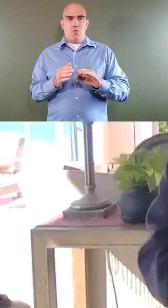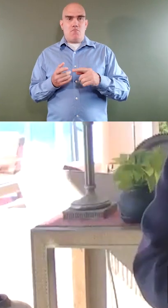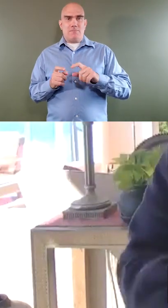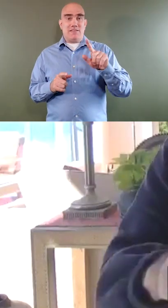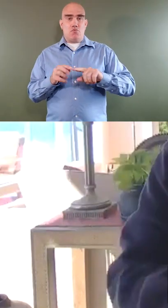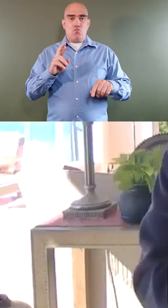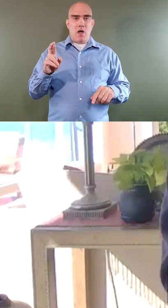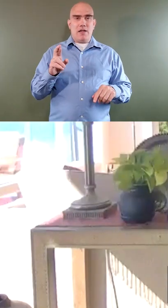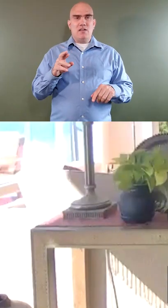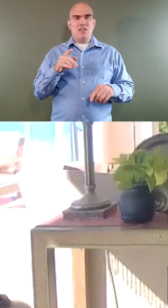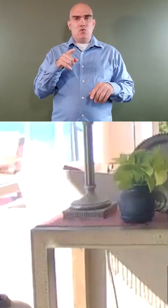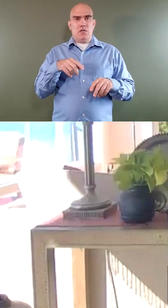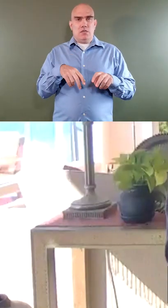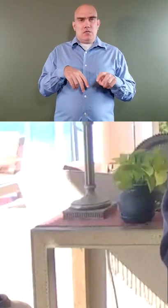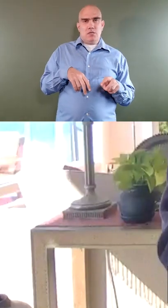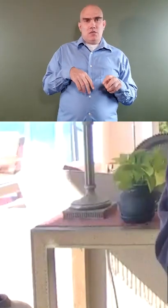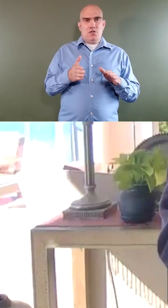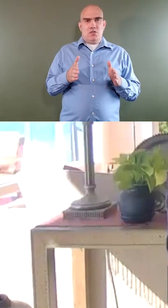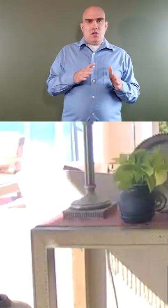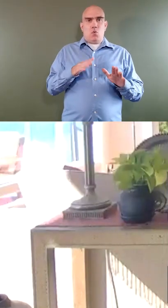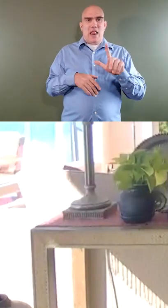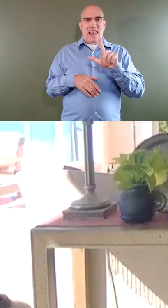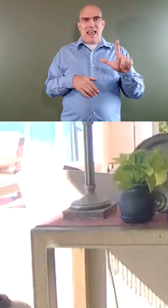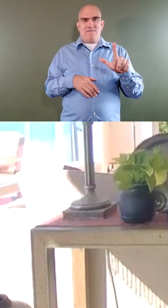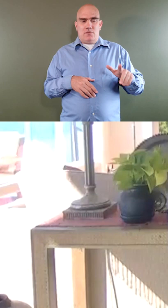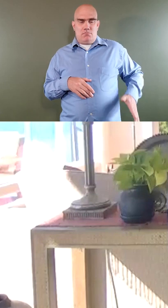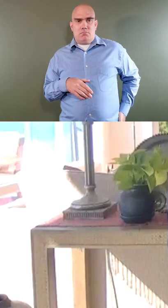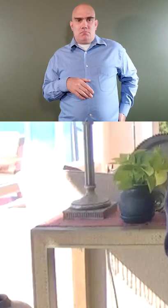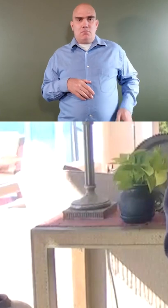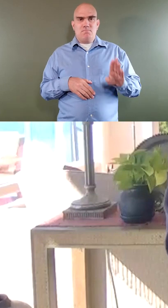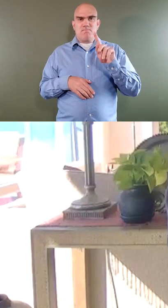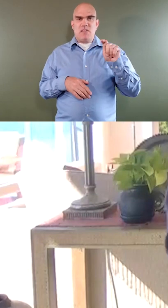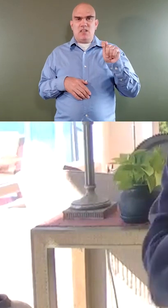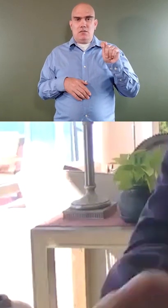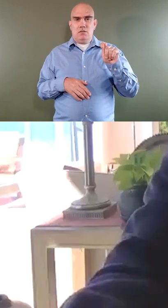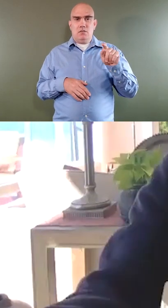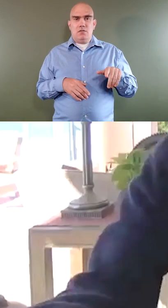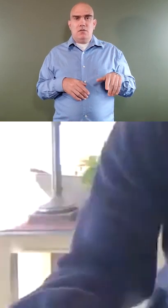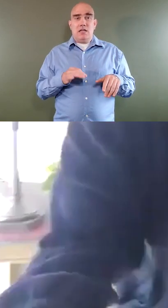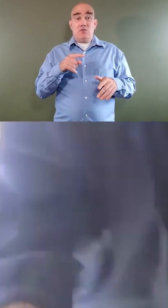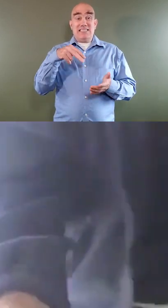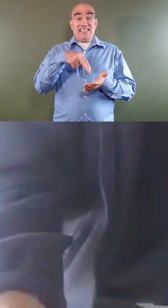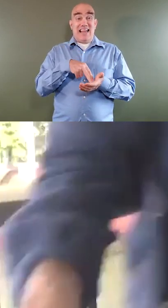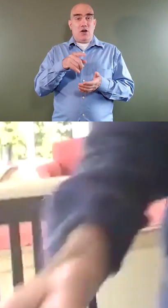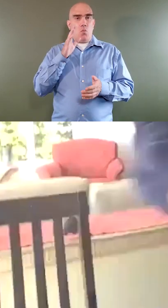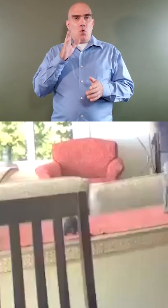right by sinking down into your left buttock. If you were standing, you'd be sinking down